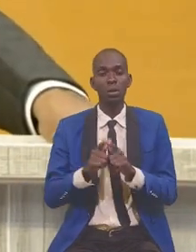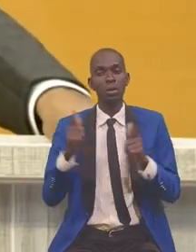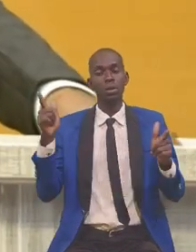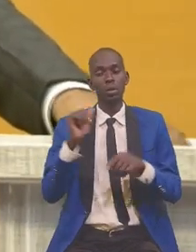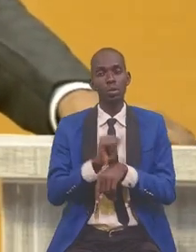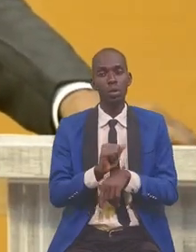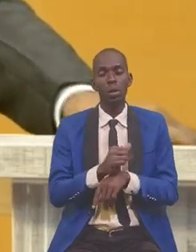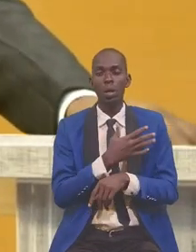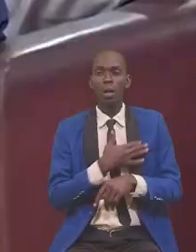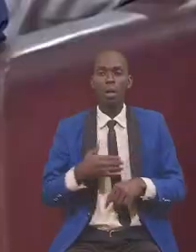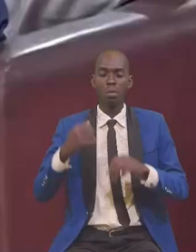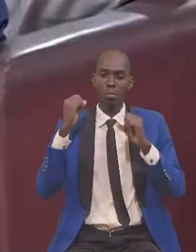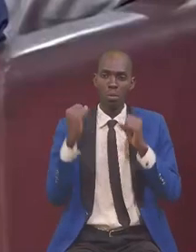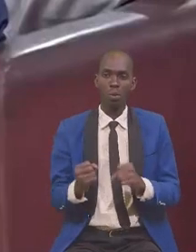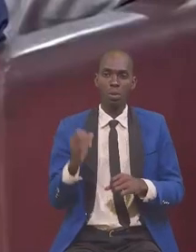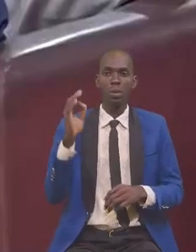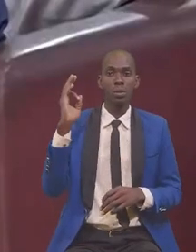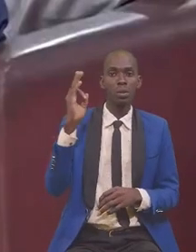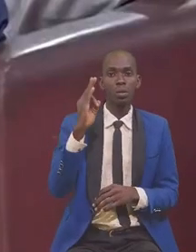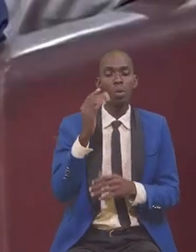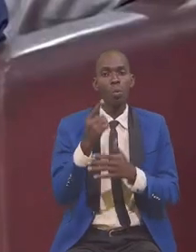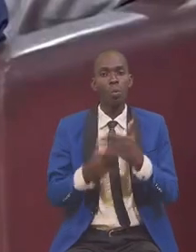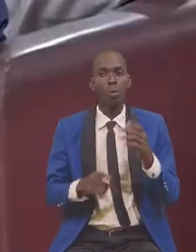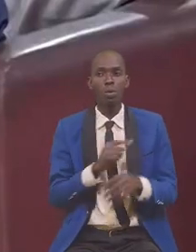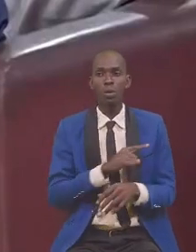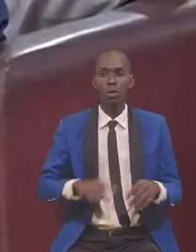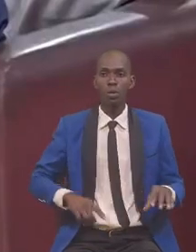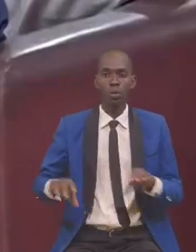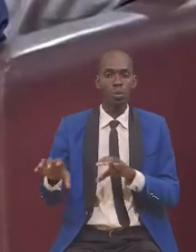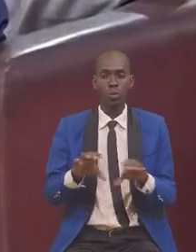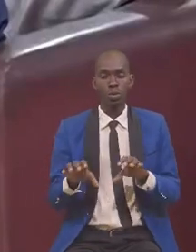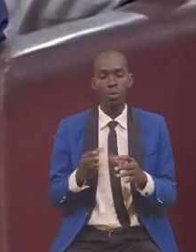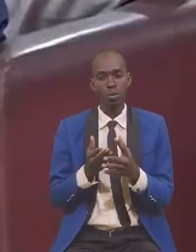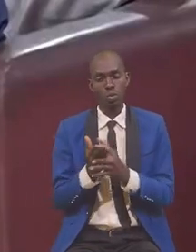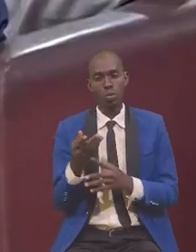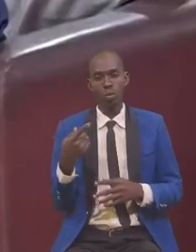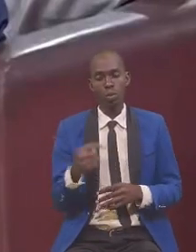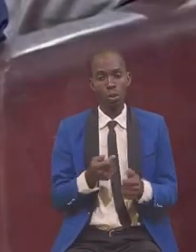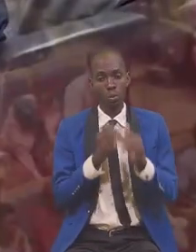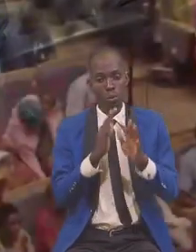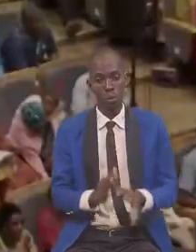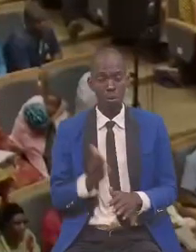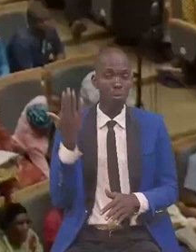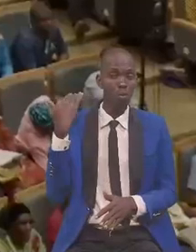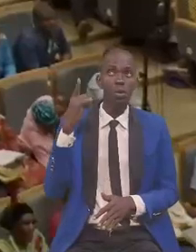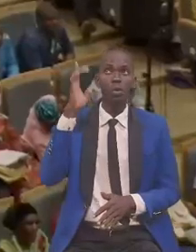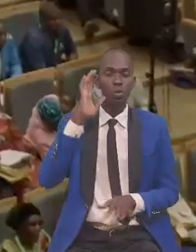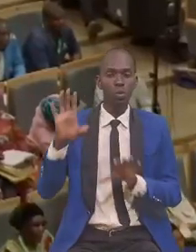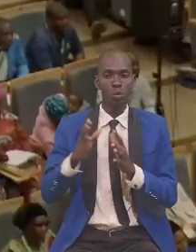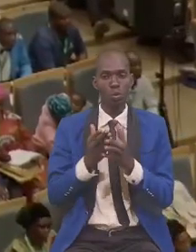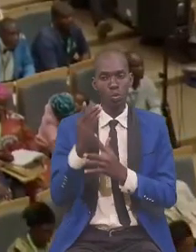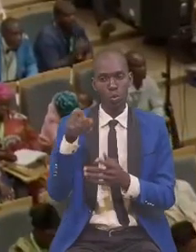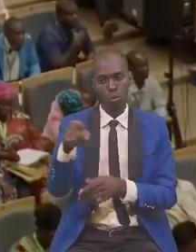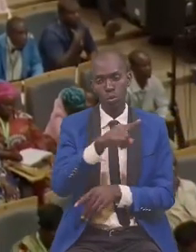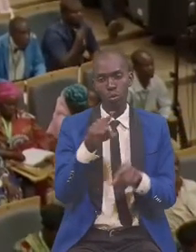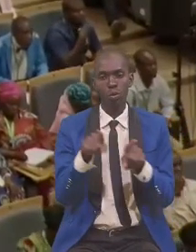about power evangelism, what the Lord did through them, he'll do through you. I